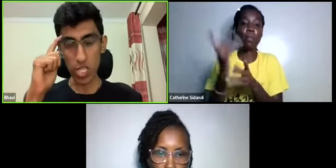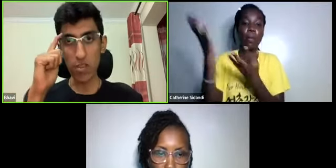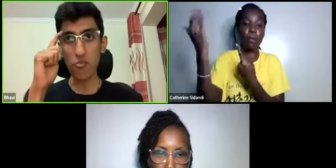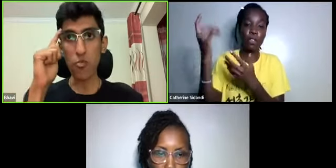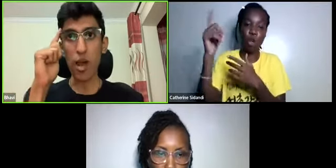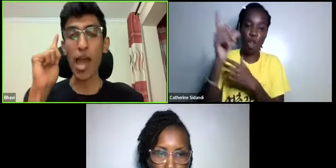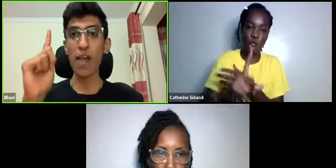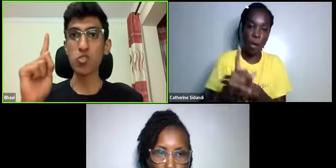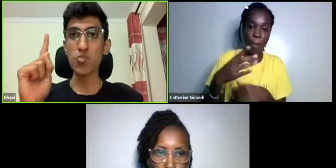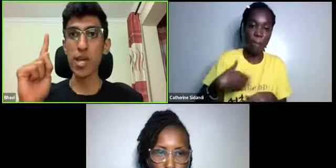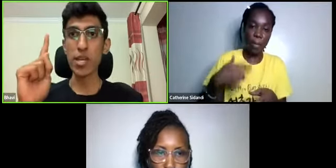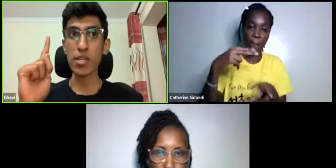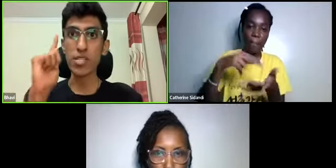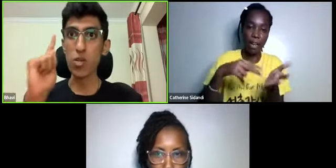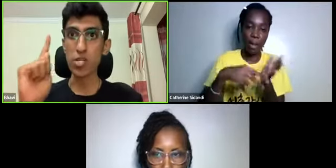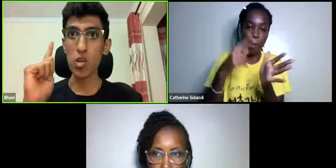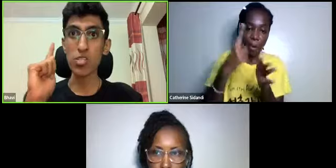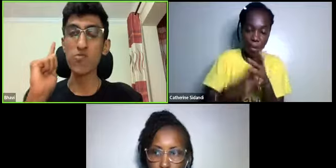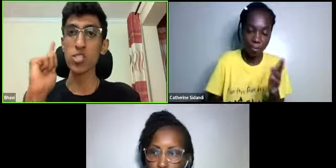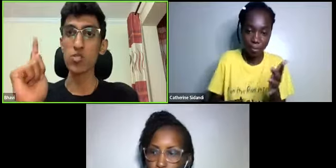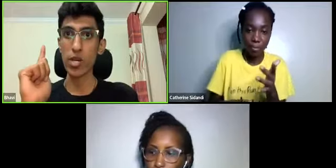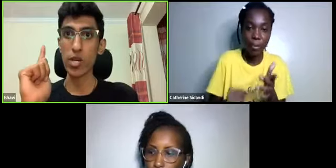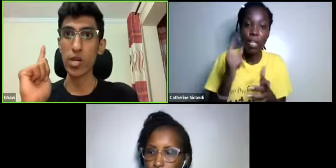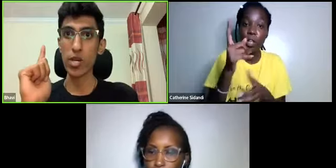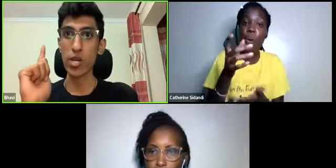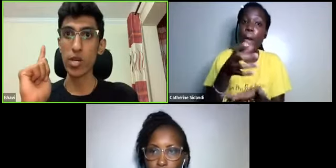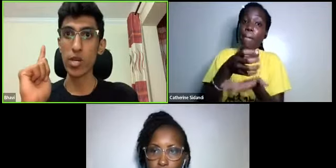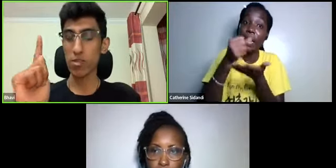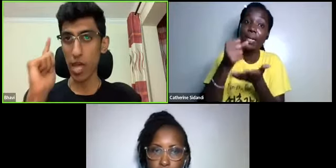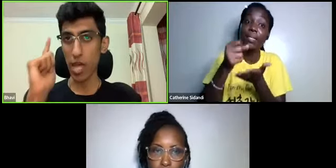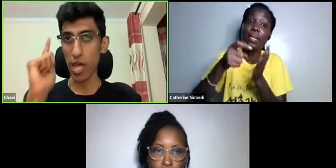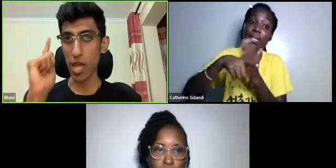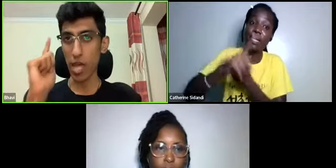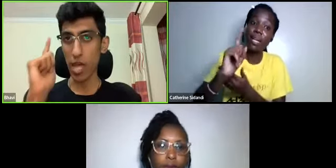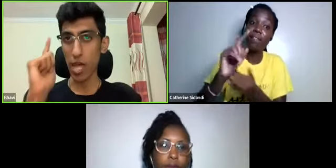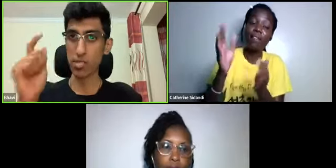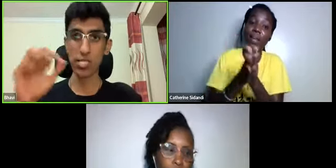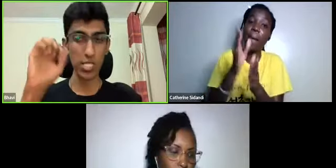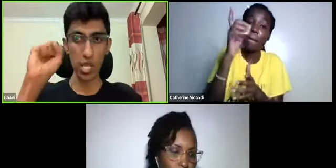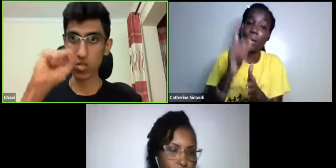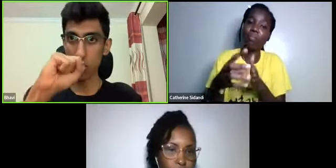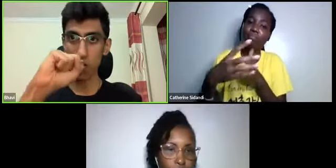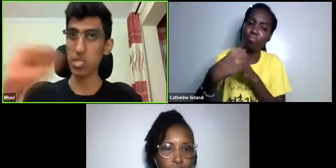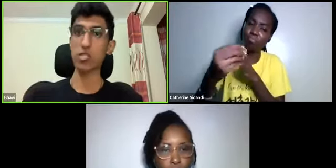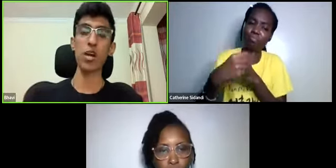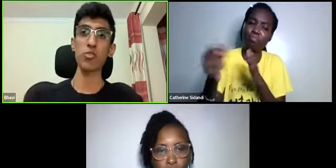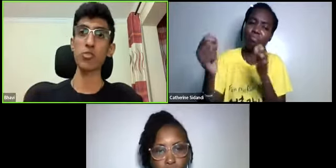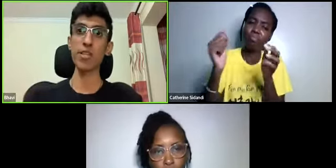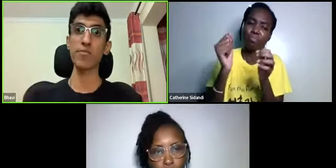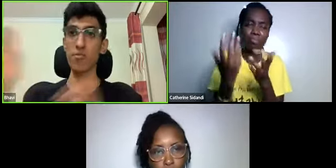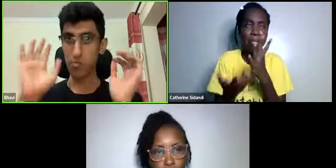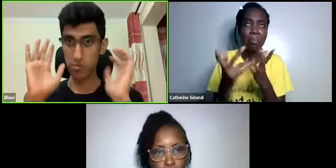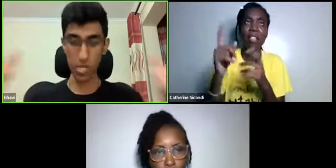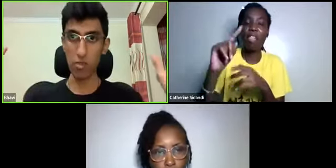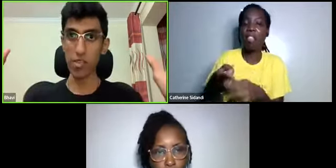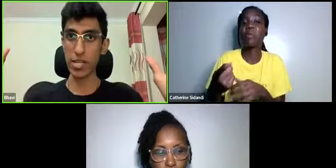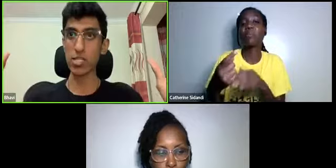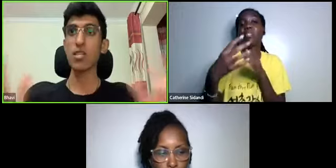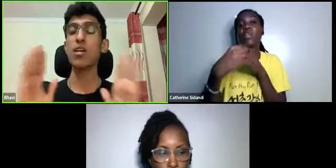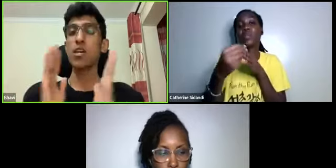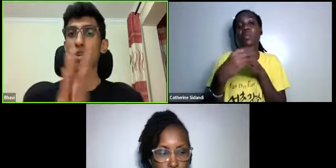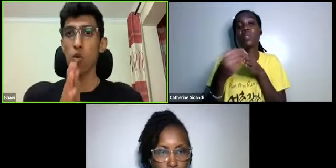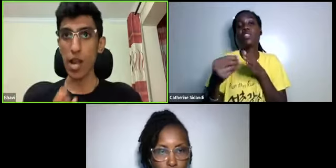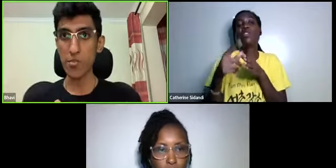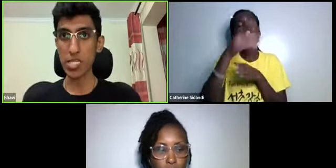budget yourself. I have to spend $1,000 for 6 months. Forget that money. $6,000 is down the drain. Think of